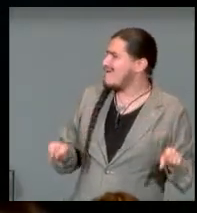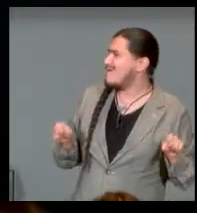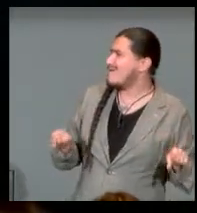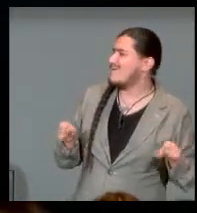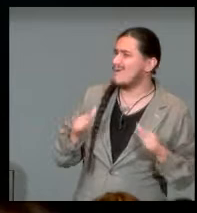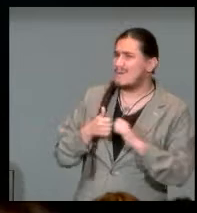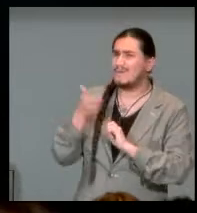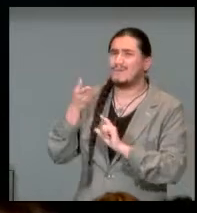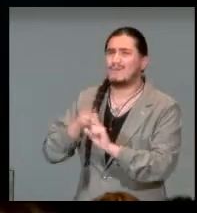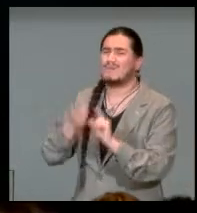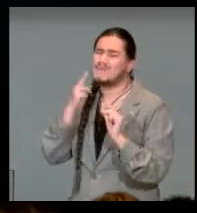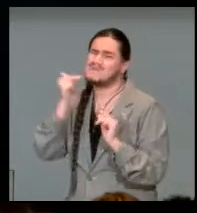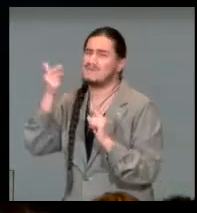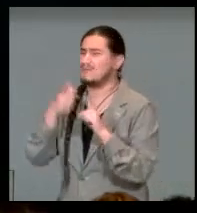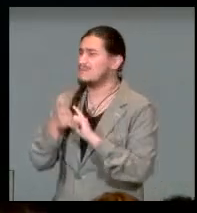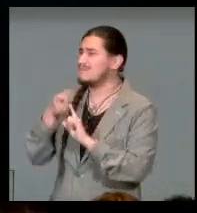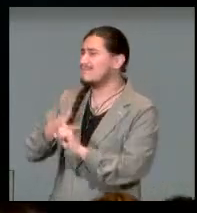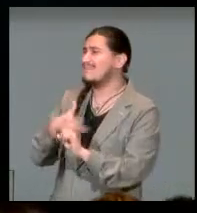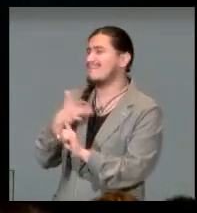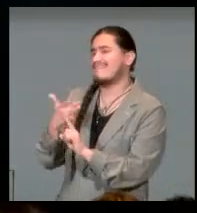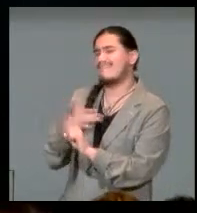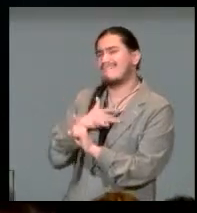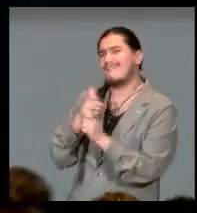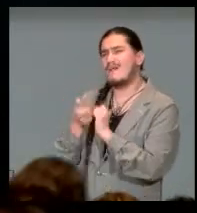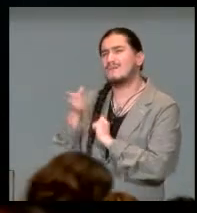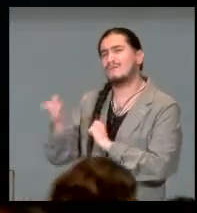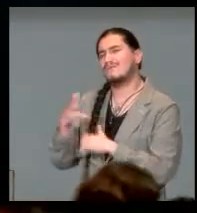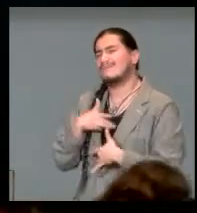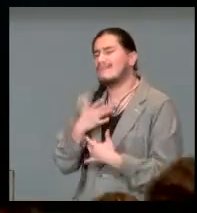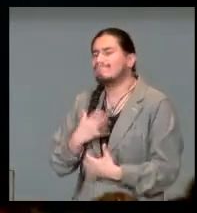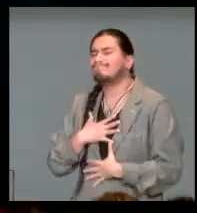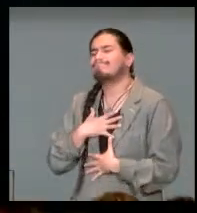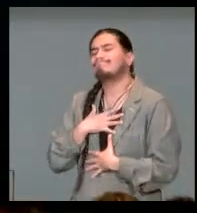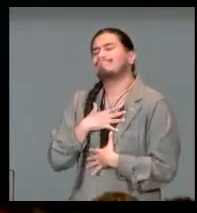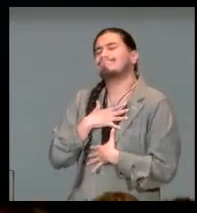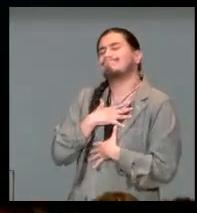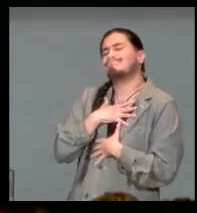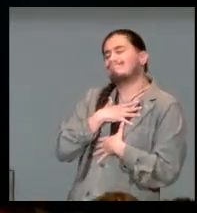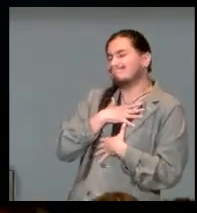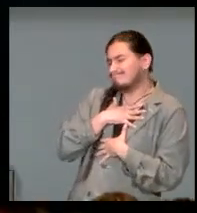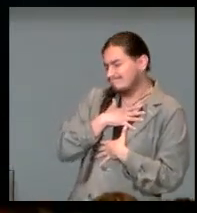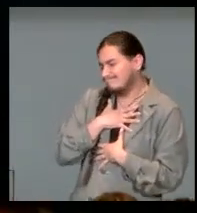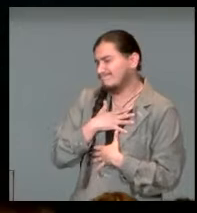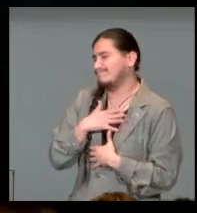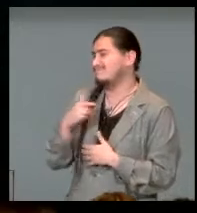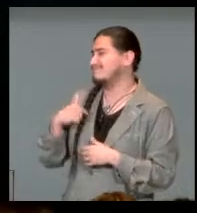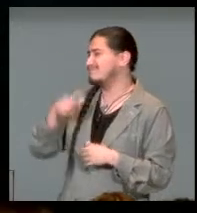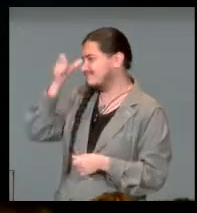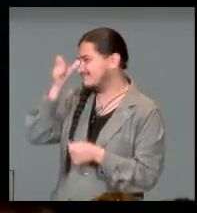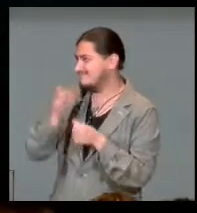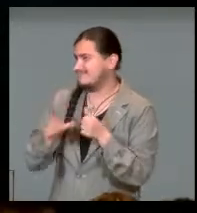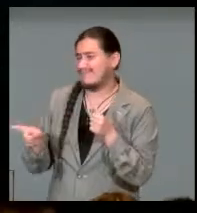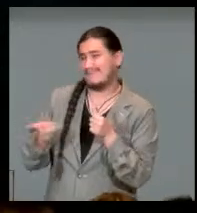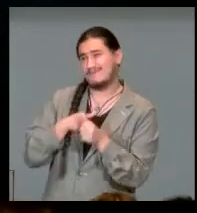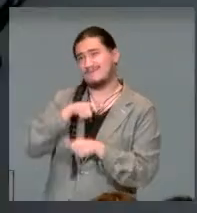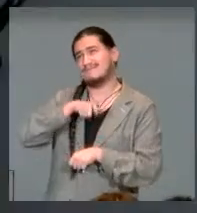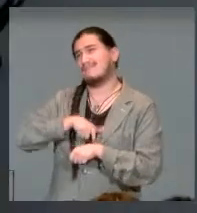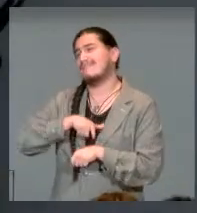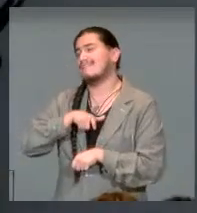you feel, how you feel. And oh, you were my first